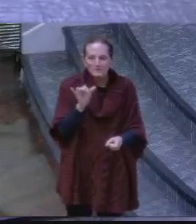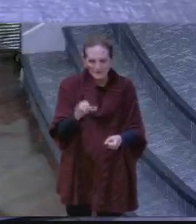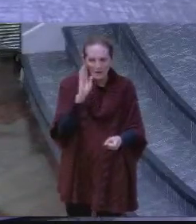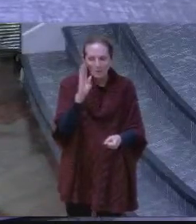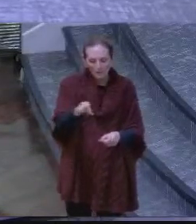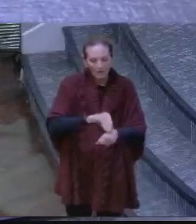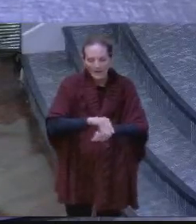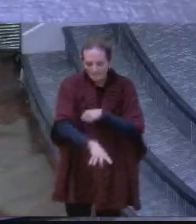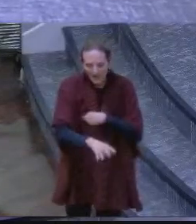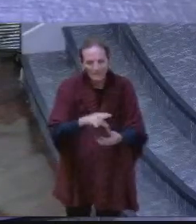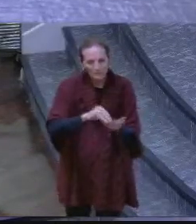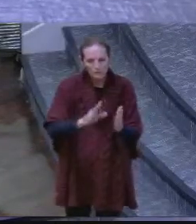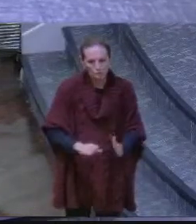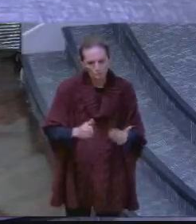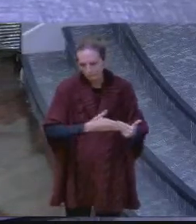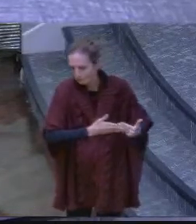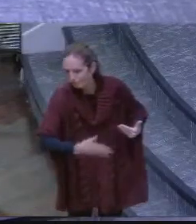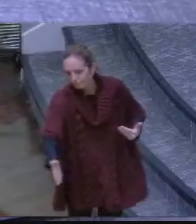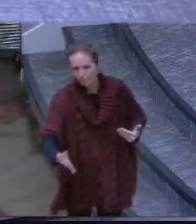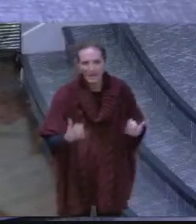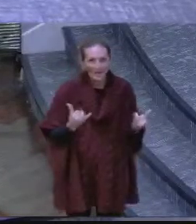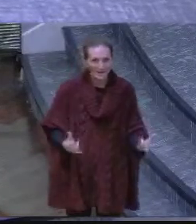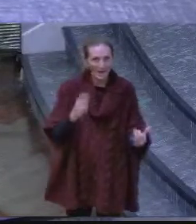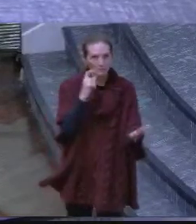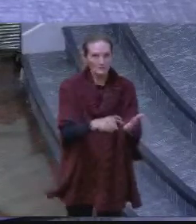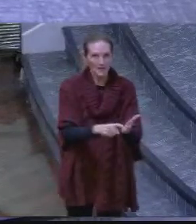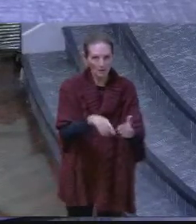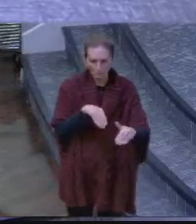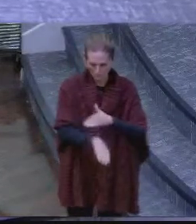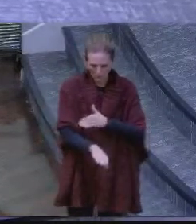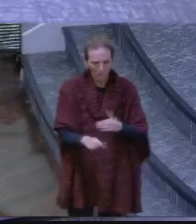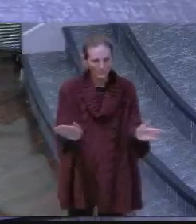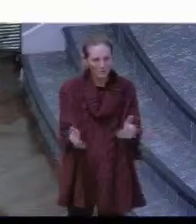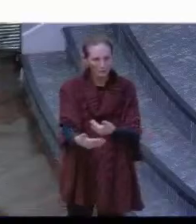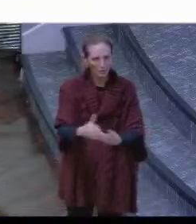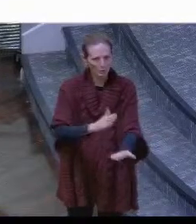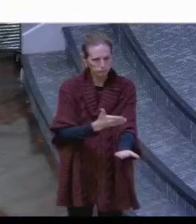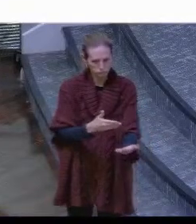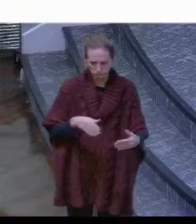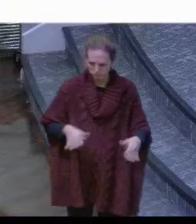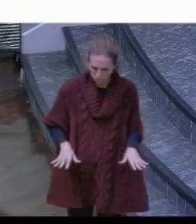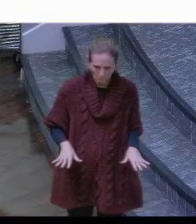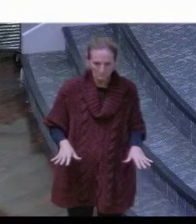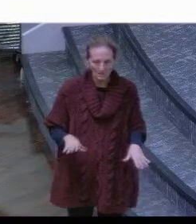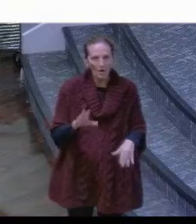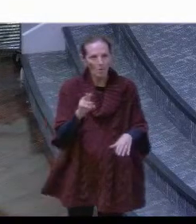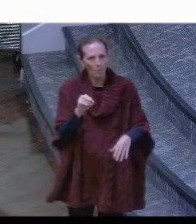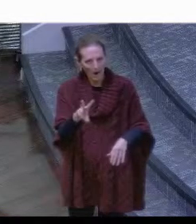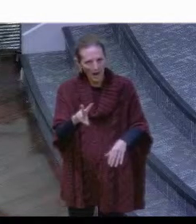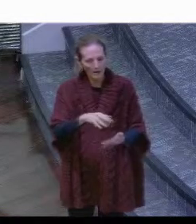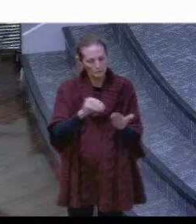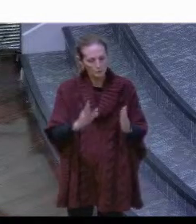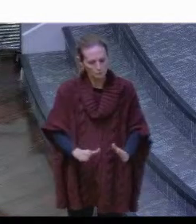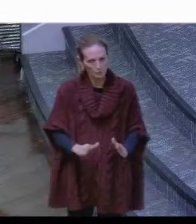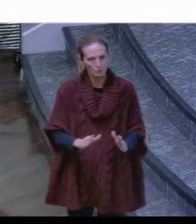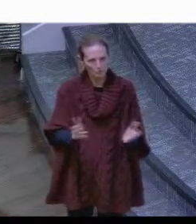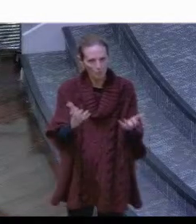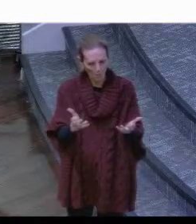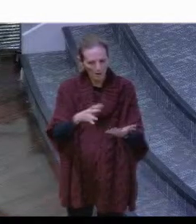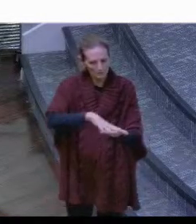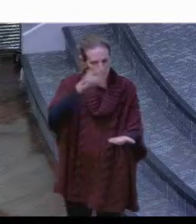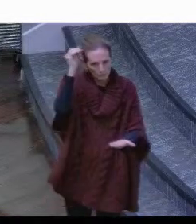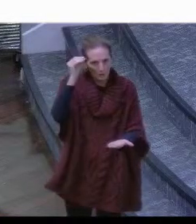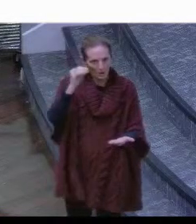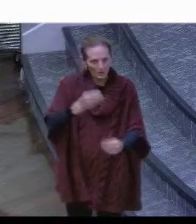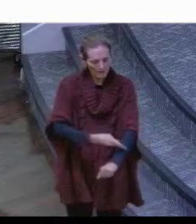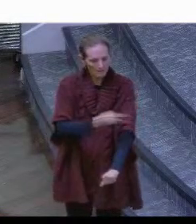her students. You can tell right away when you enter the band room that her students are eager to learn and grow as musicians, as we witnessed